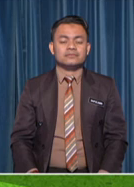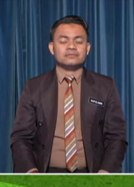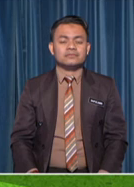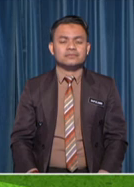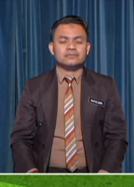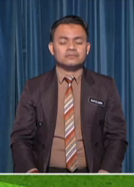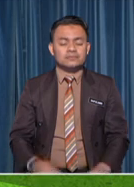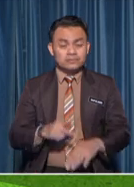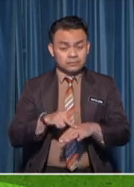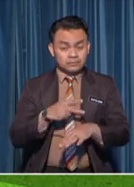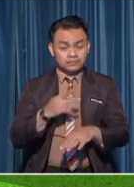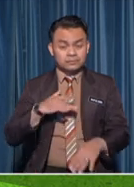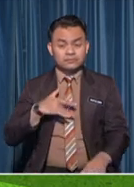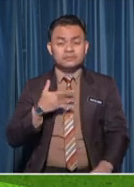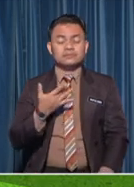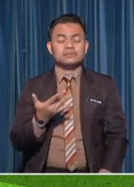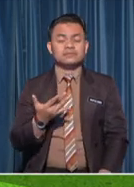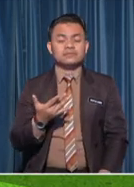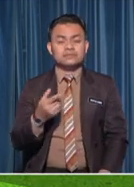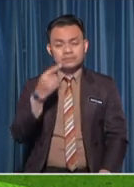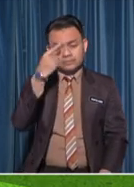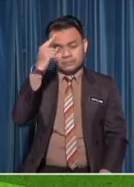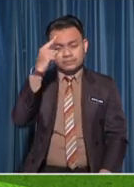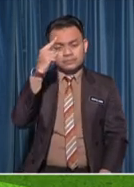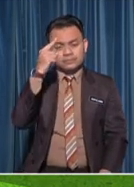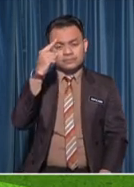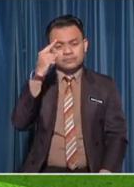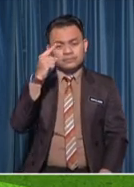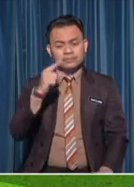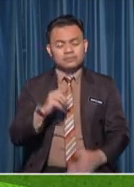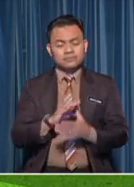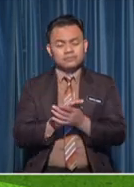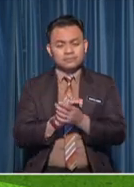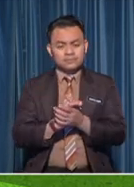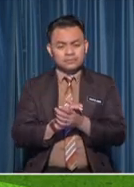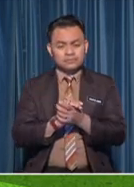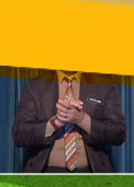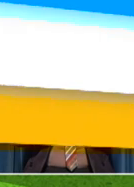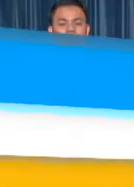Use your senses to keep you safe.